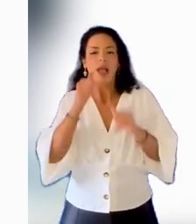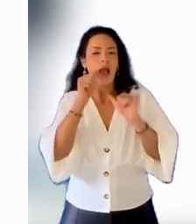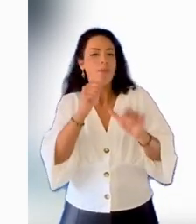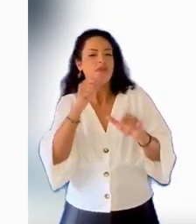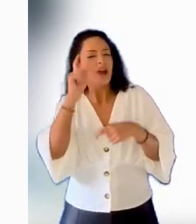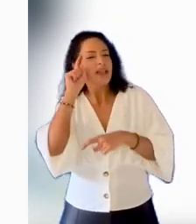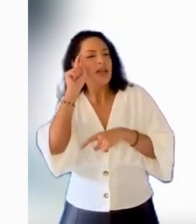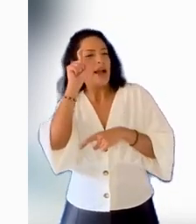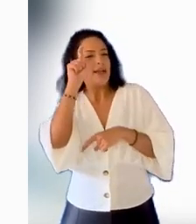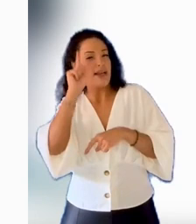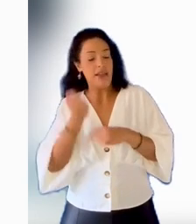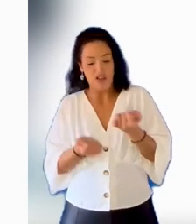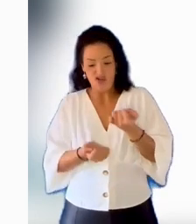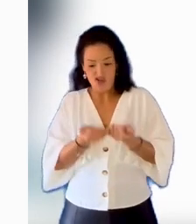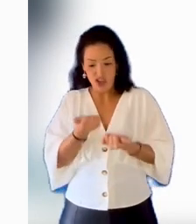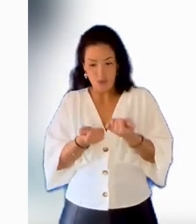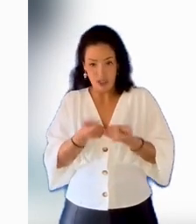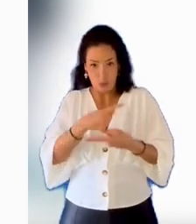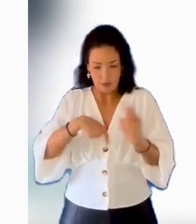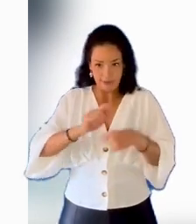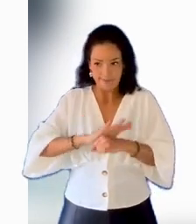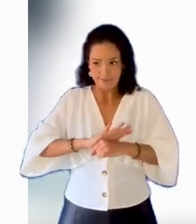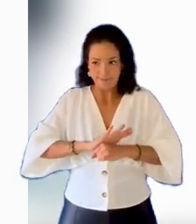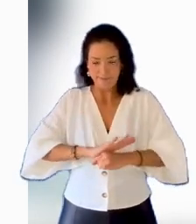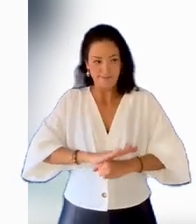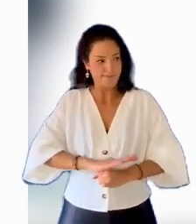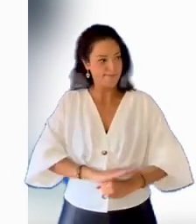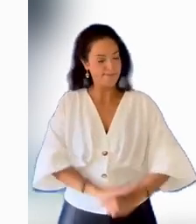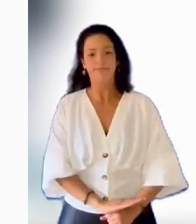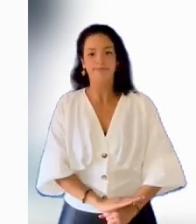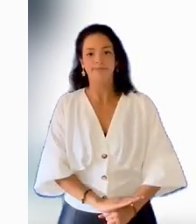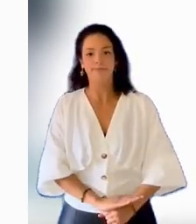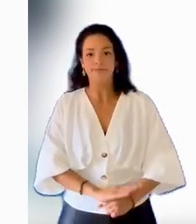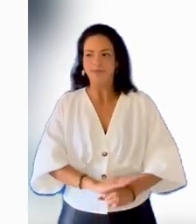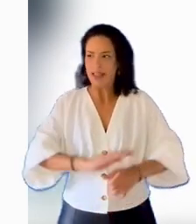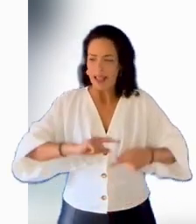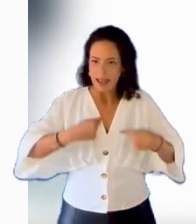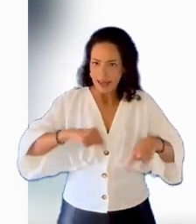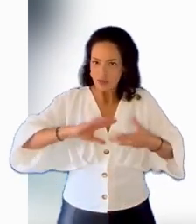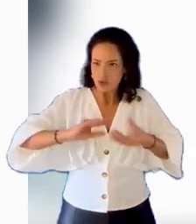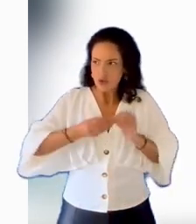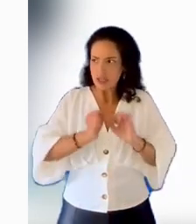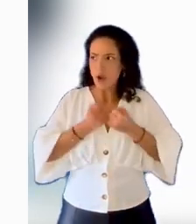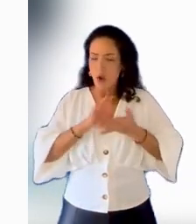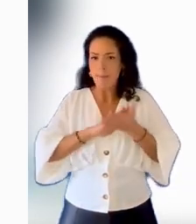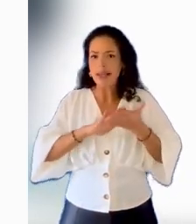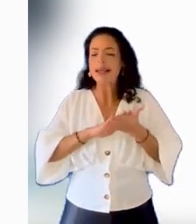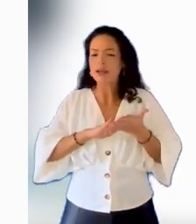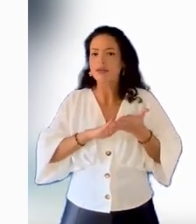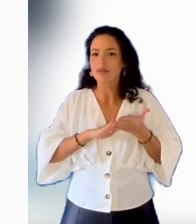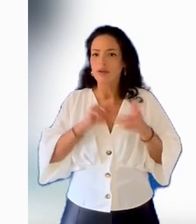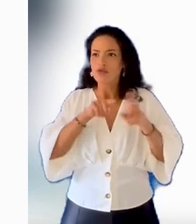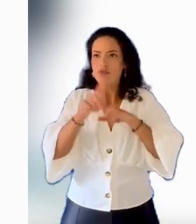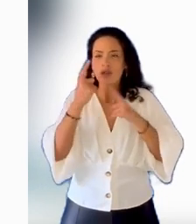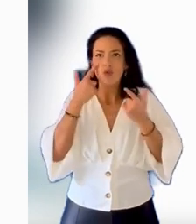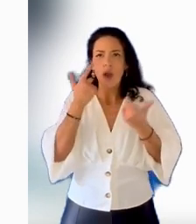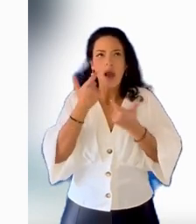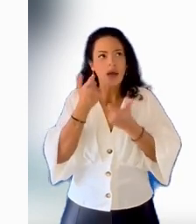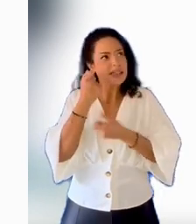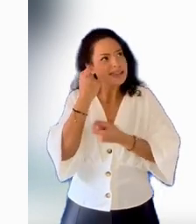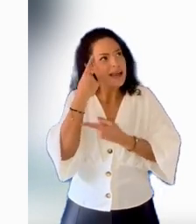idea that we withhold judgment. This allows us the freedom to create our own meaning and to make our judgments, to examine and understand